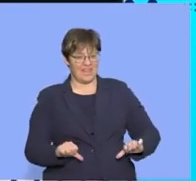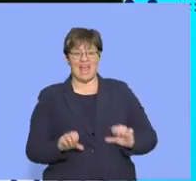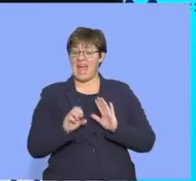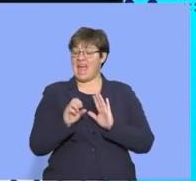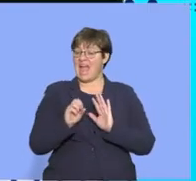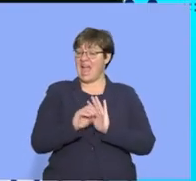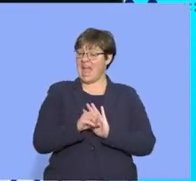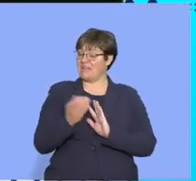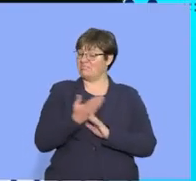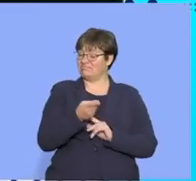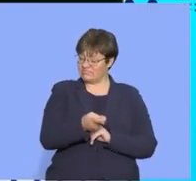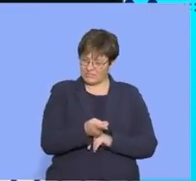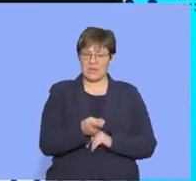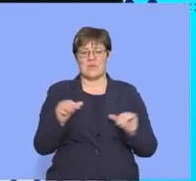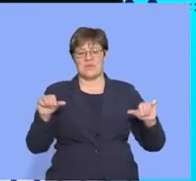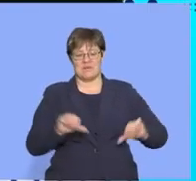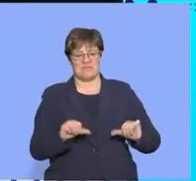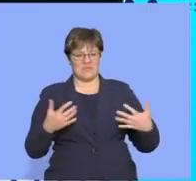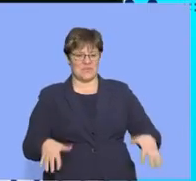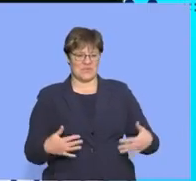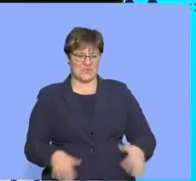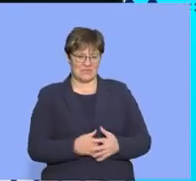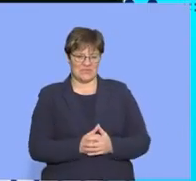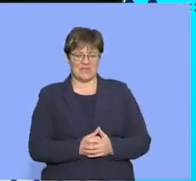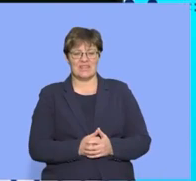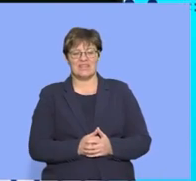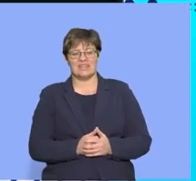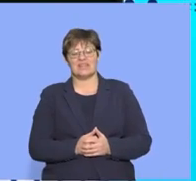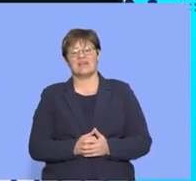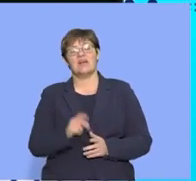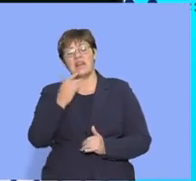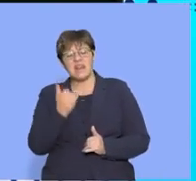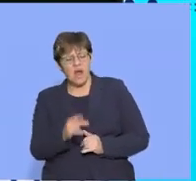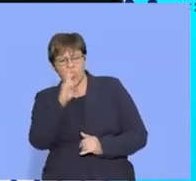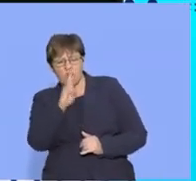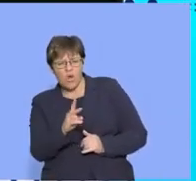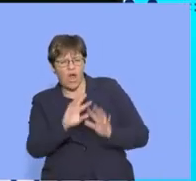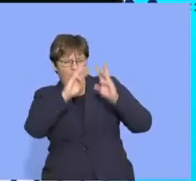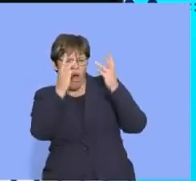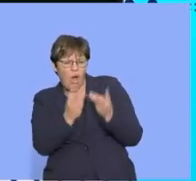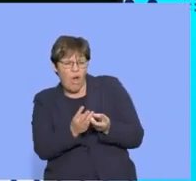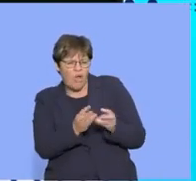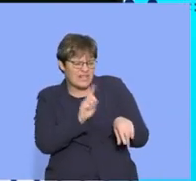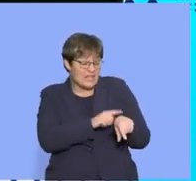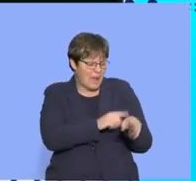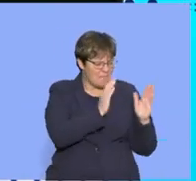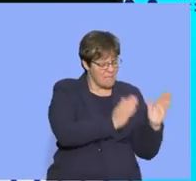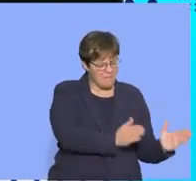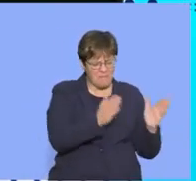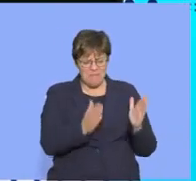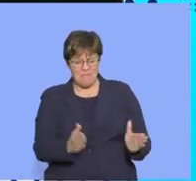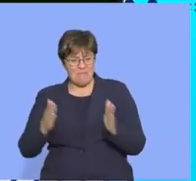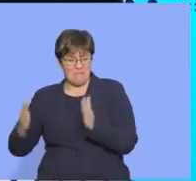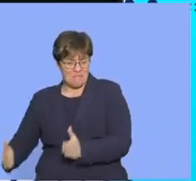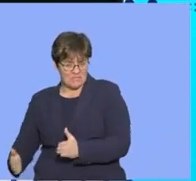Welcome back from your ad break. We're going to carry on looking at the ages of the Earth, which